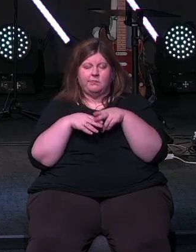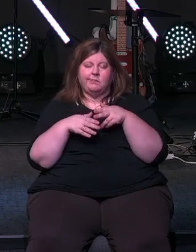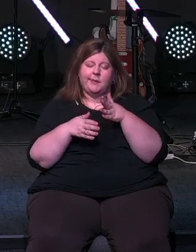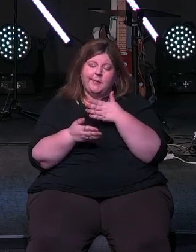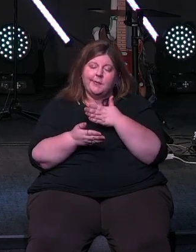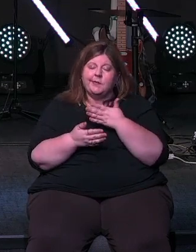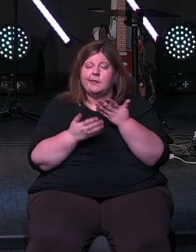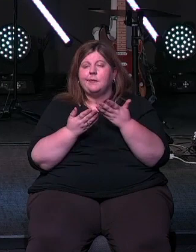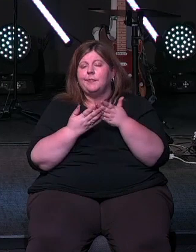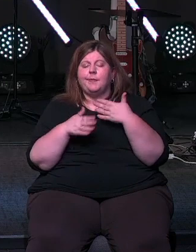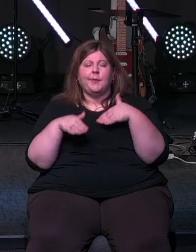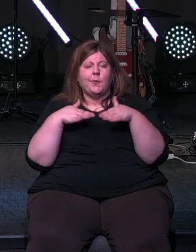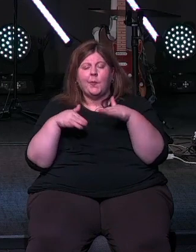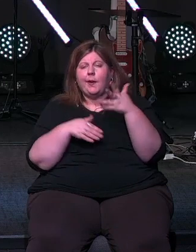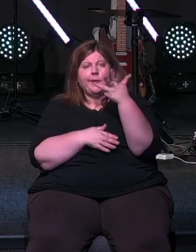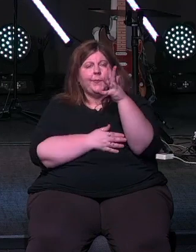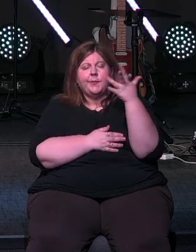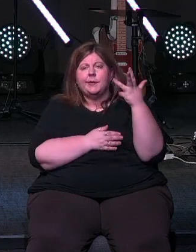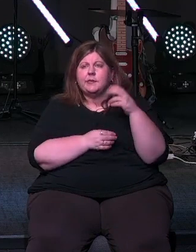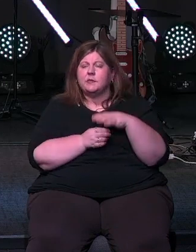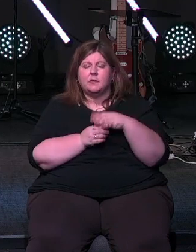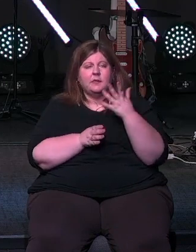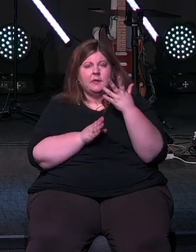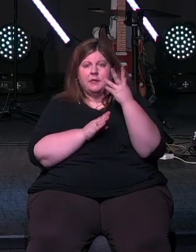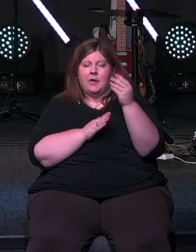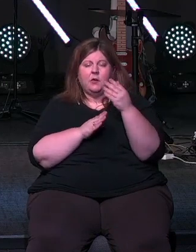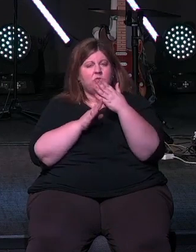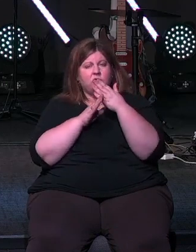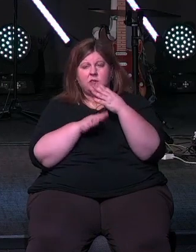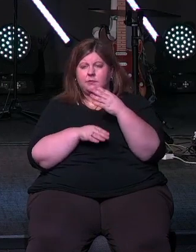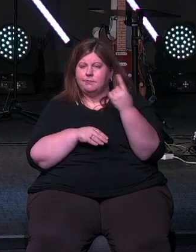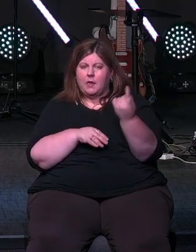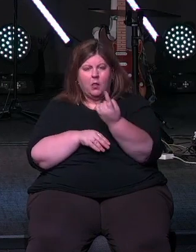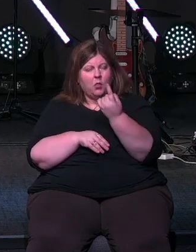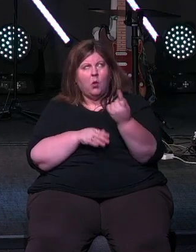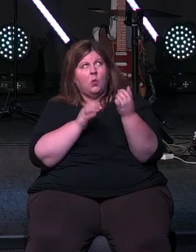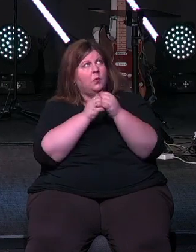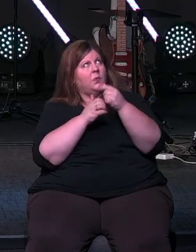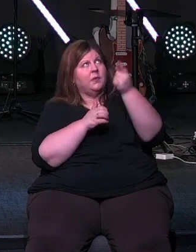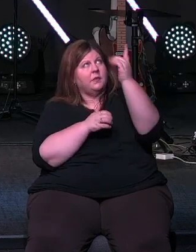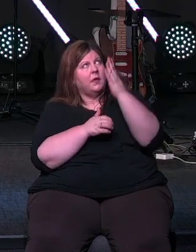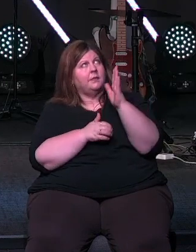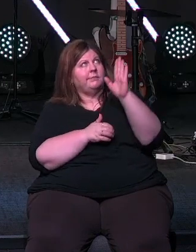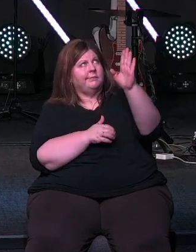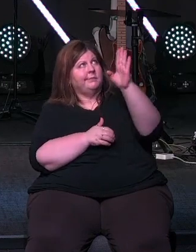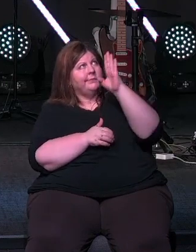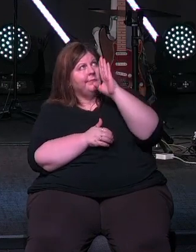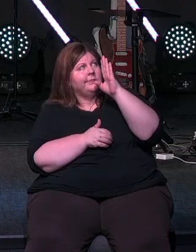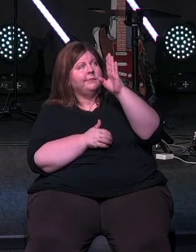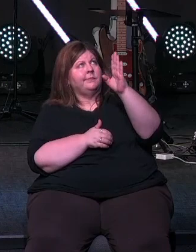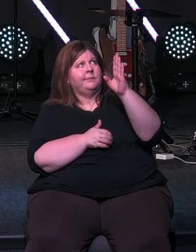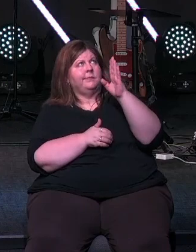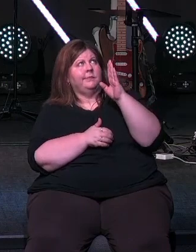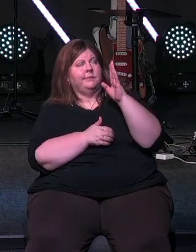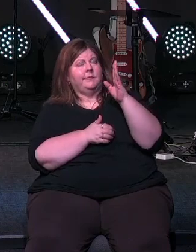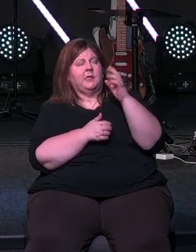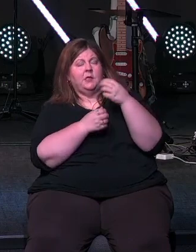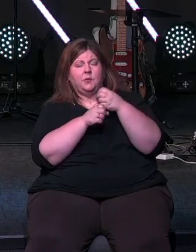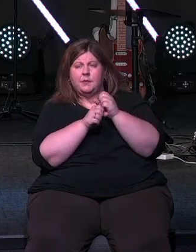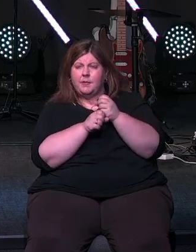in the woods, maybe you get out somewhere where it can be just you and God, uninterrupted time, that you could actually create